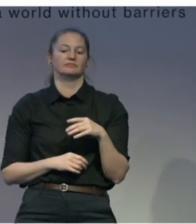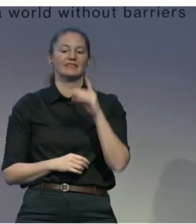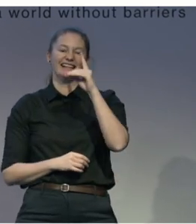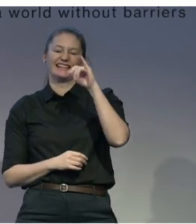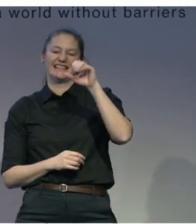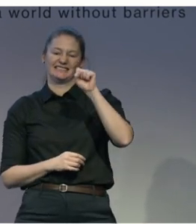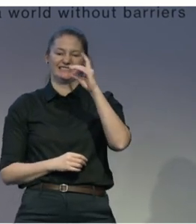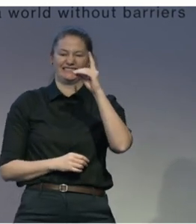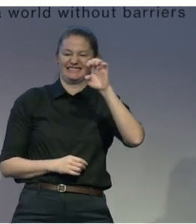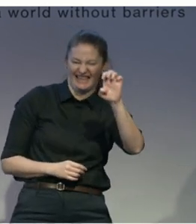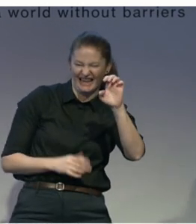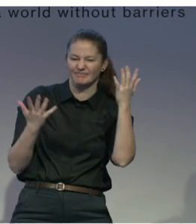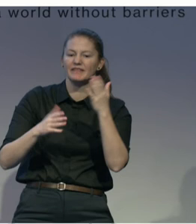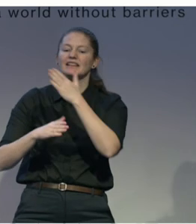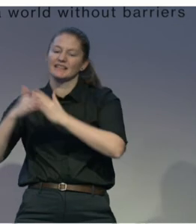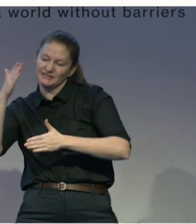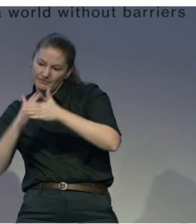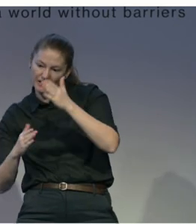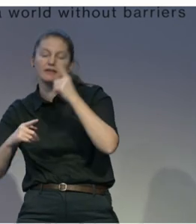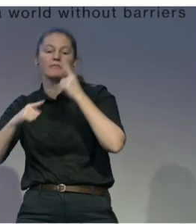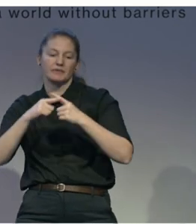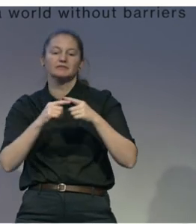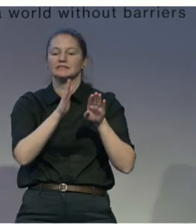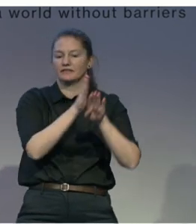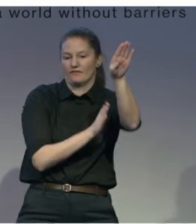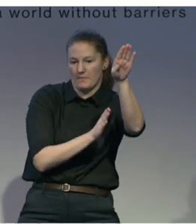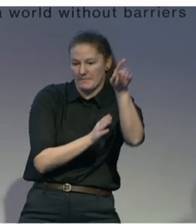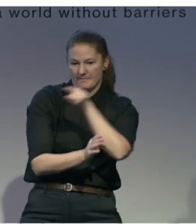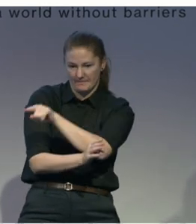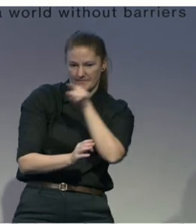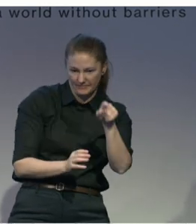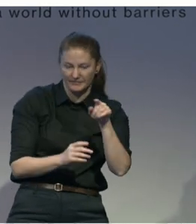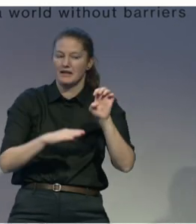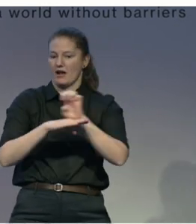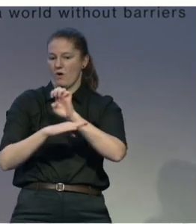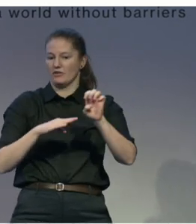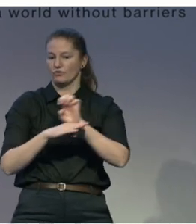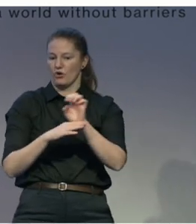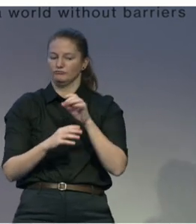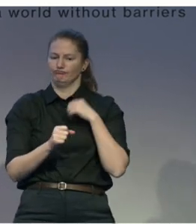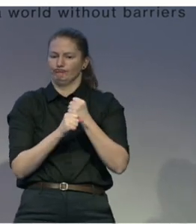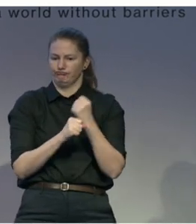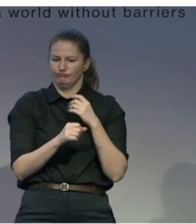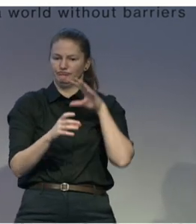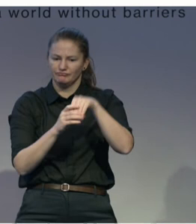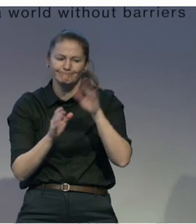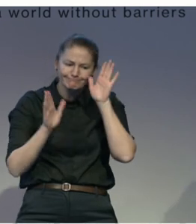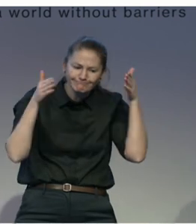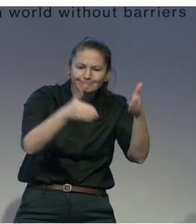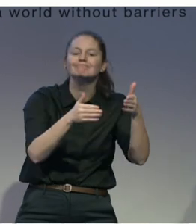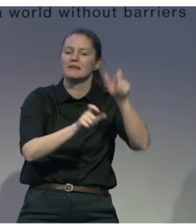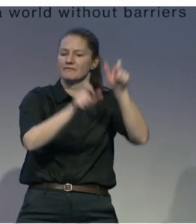NGO based in southern Ecuador that works for the inclusion of persons with disabilities. I am going